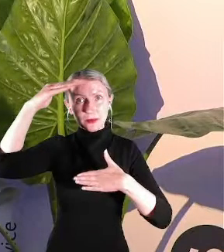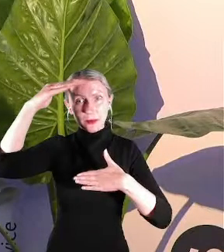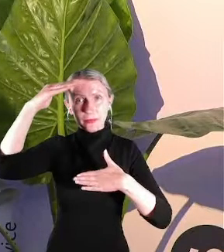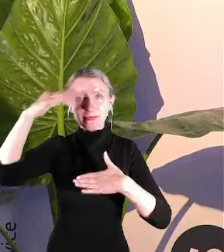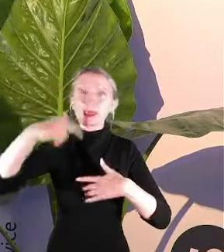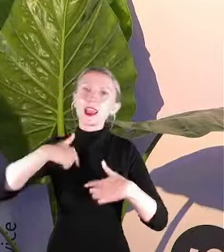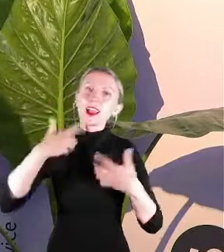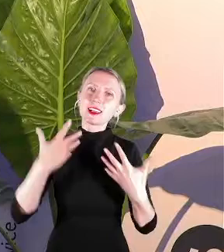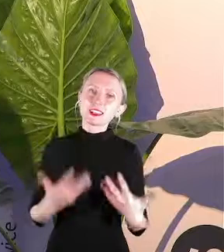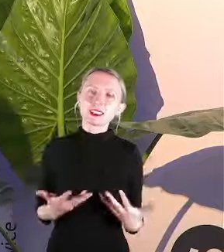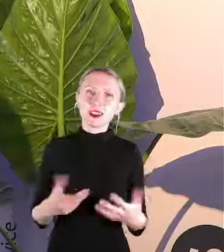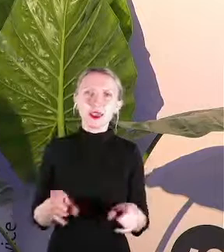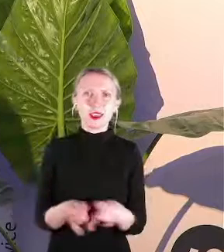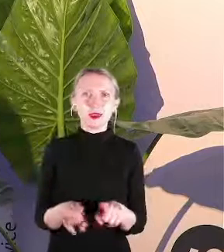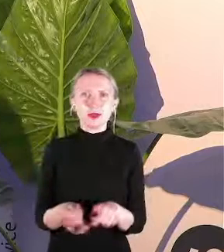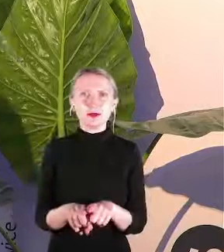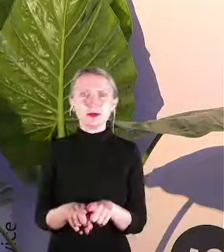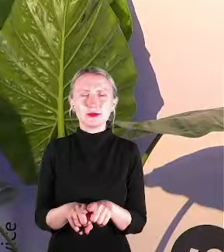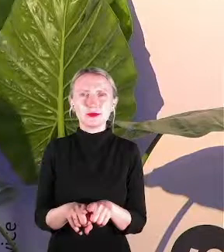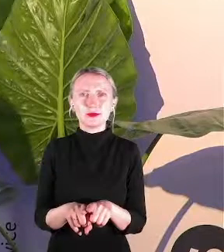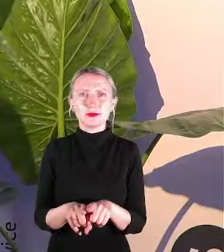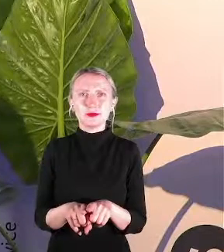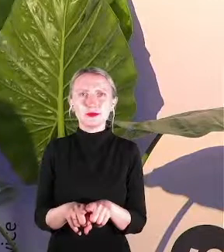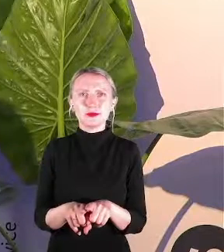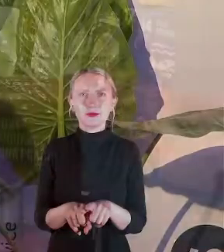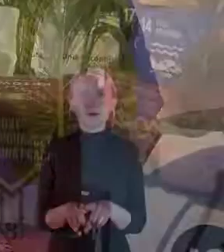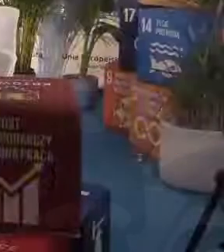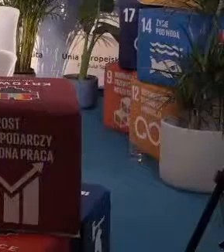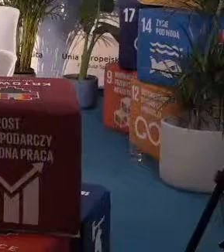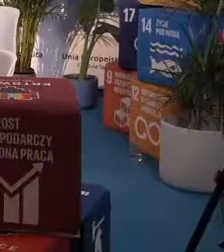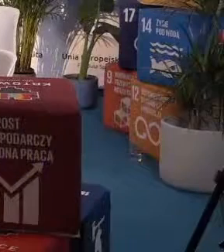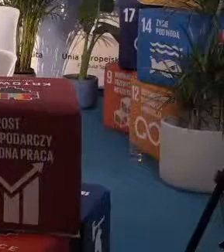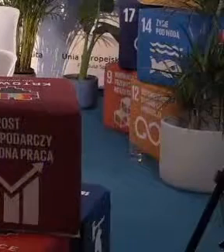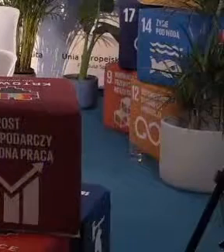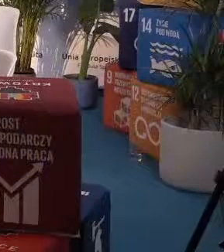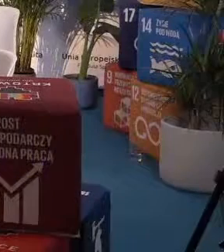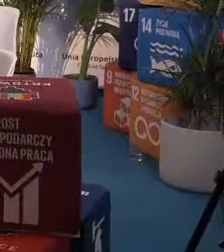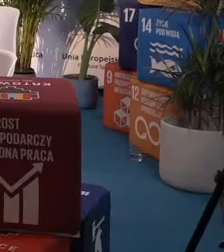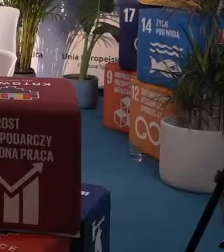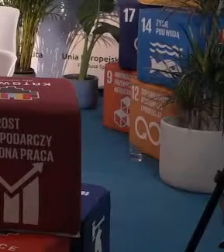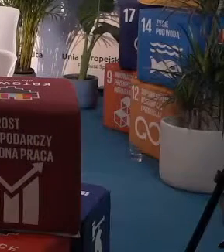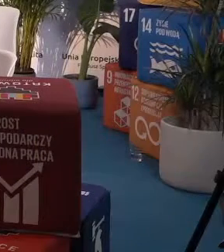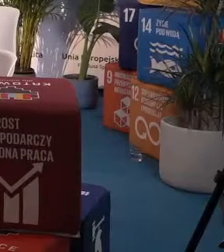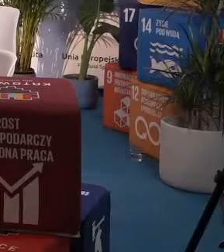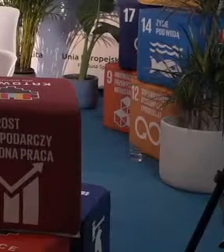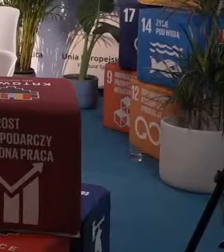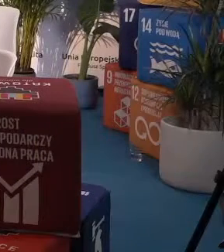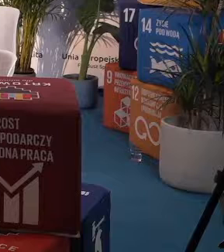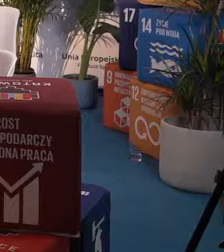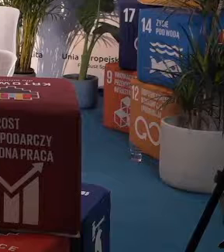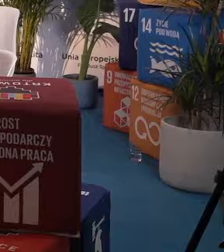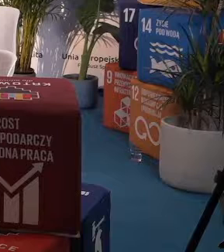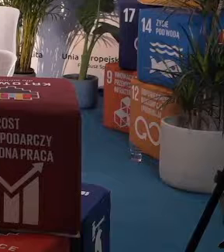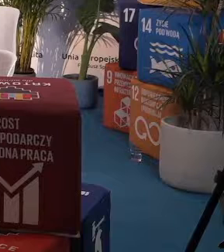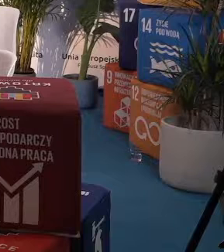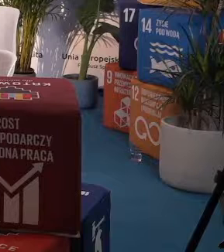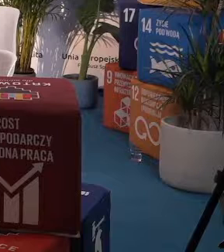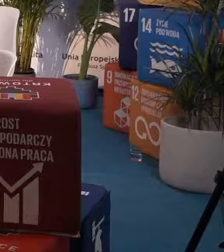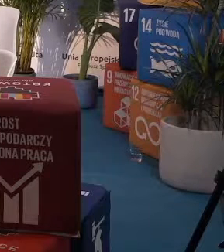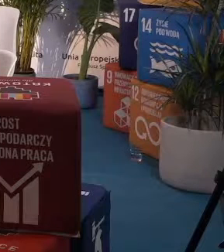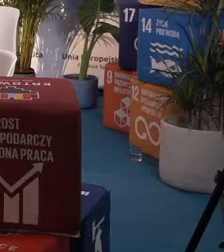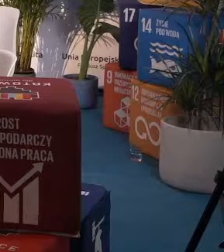are joining us on live streaming, and also you, Frederick. Welcome and thank you